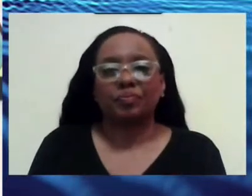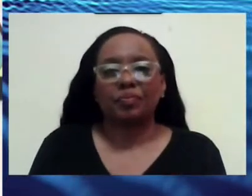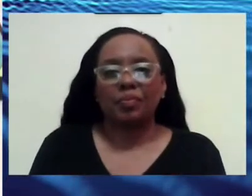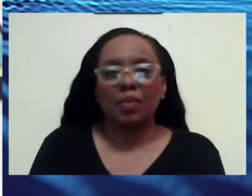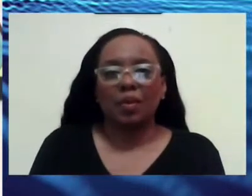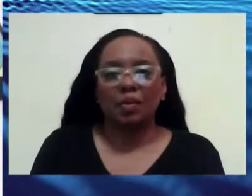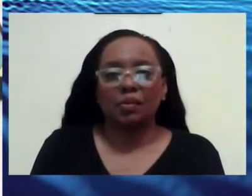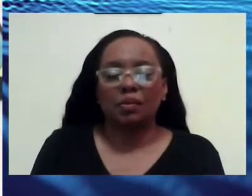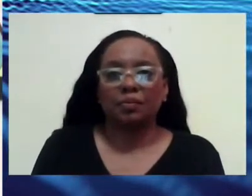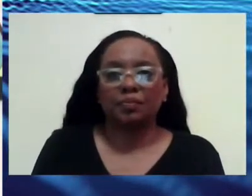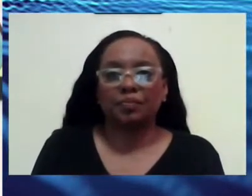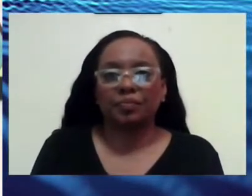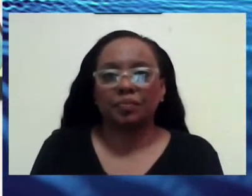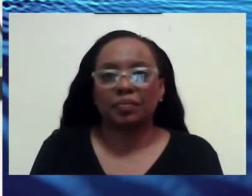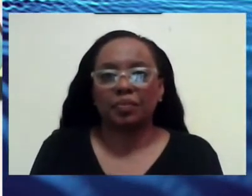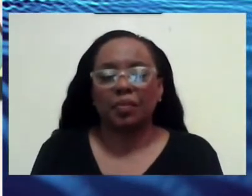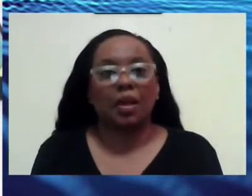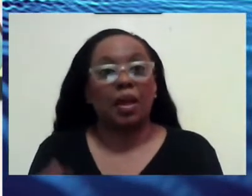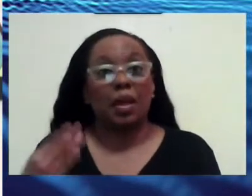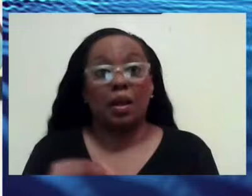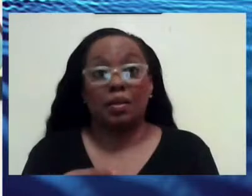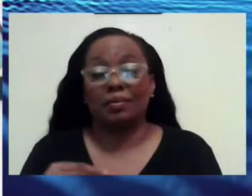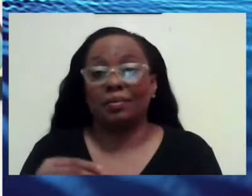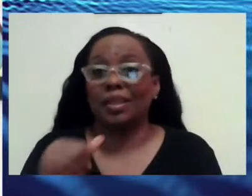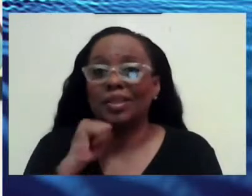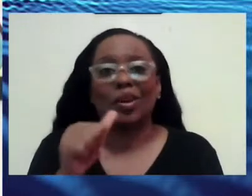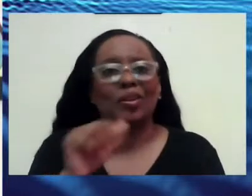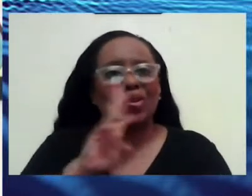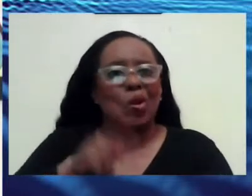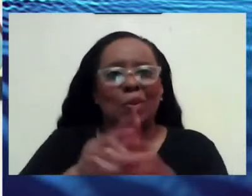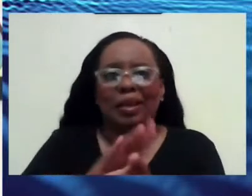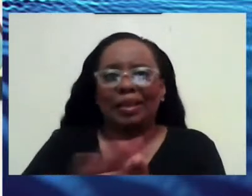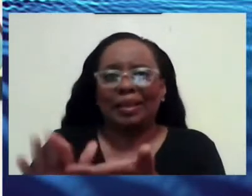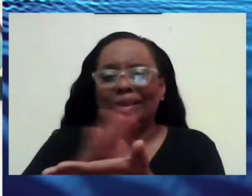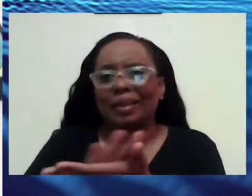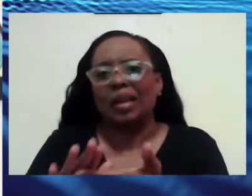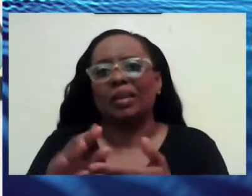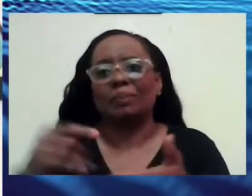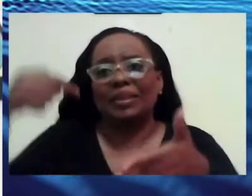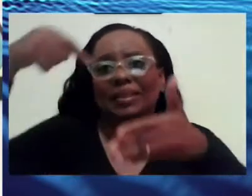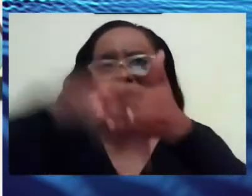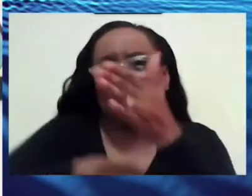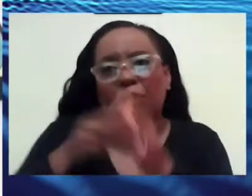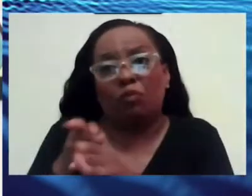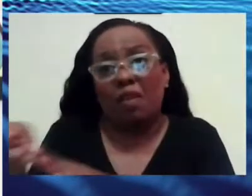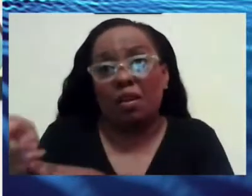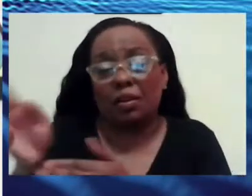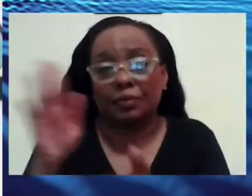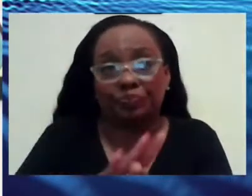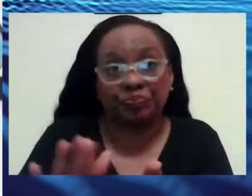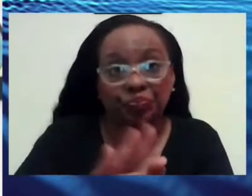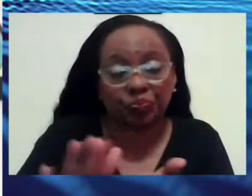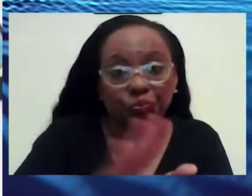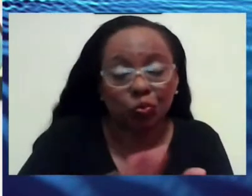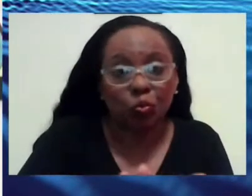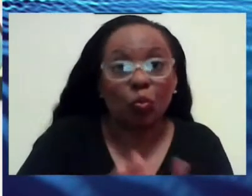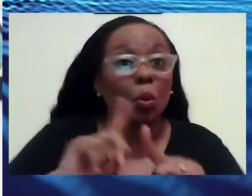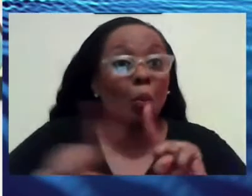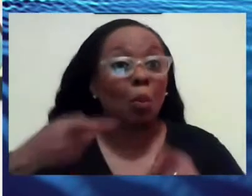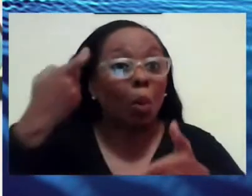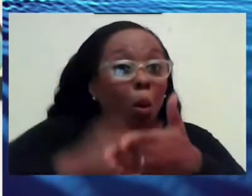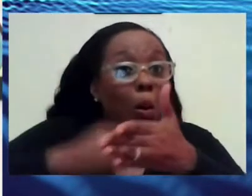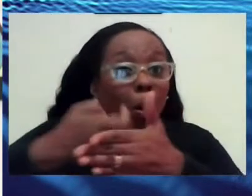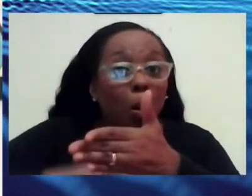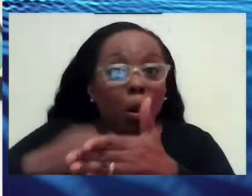is obviously, going to be quite, high in terms of dealing with this. But I do feel that the cost of doing this is